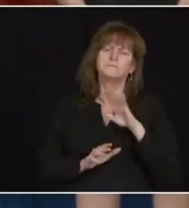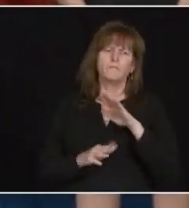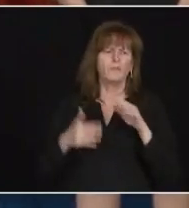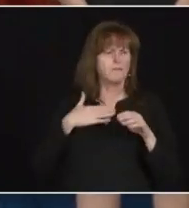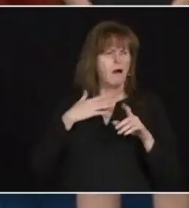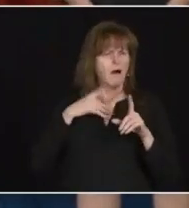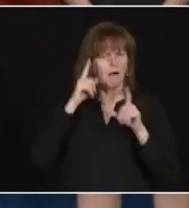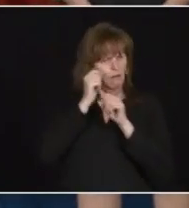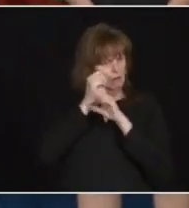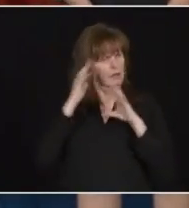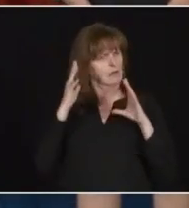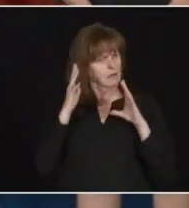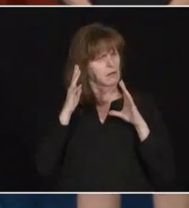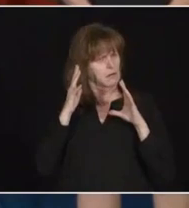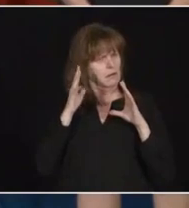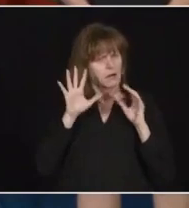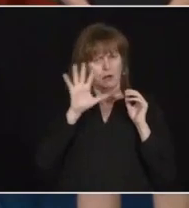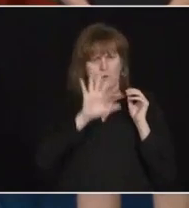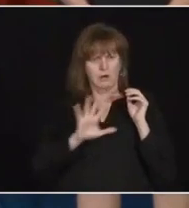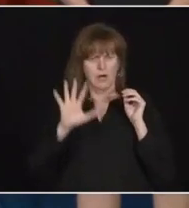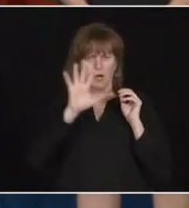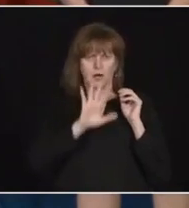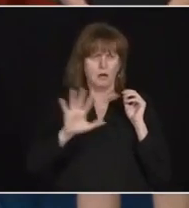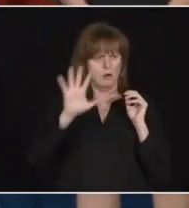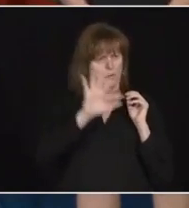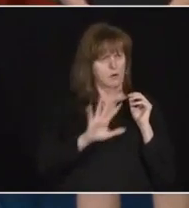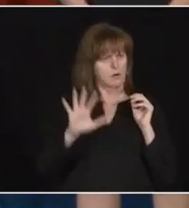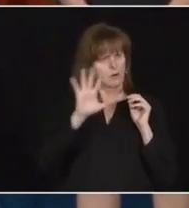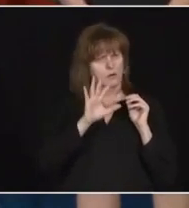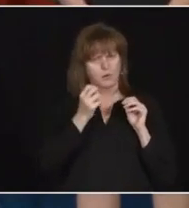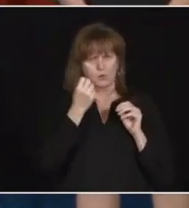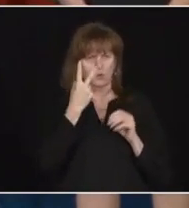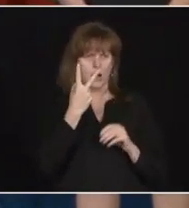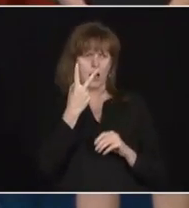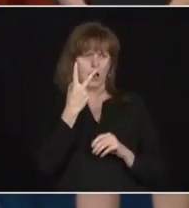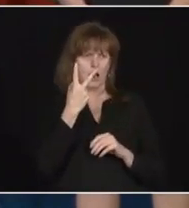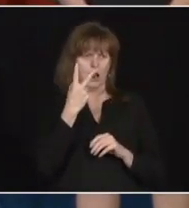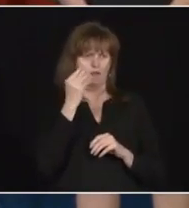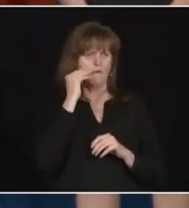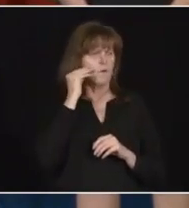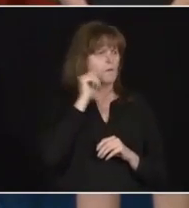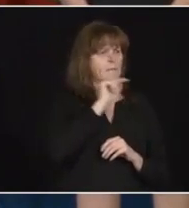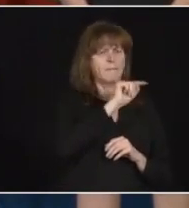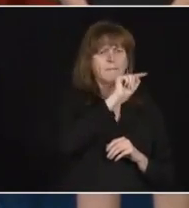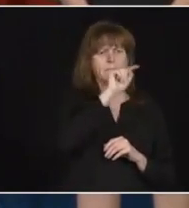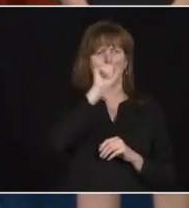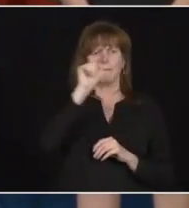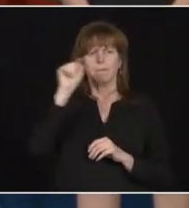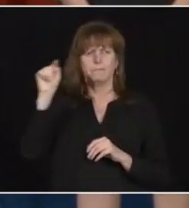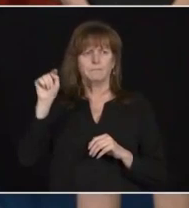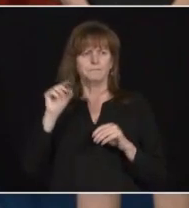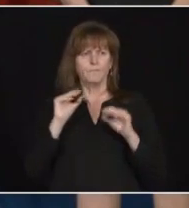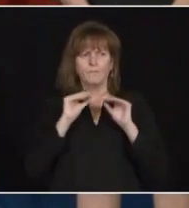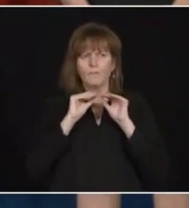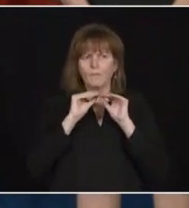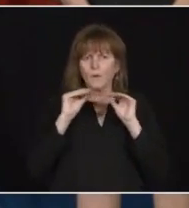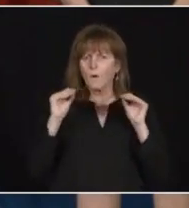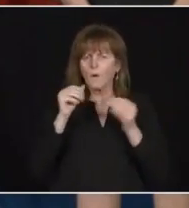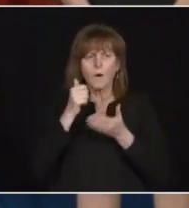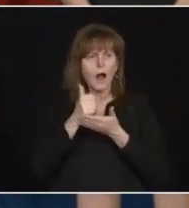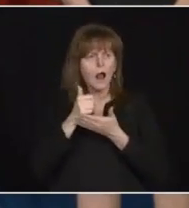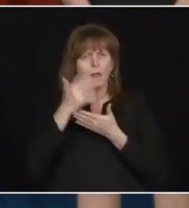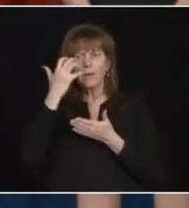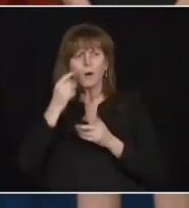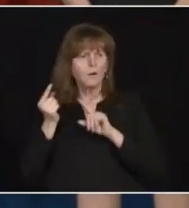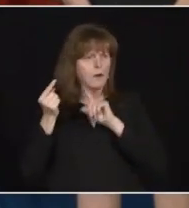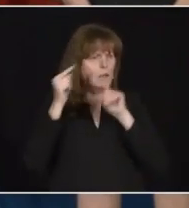dozen high-priority long-term care homes that have not yet received extra help from hospitals, extra staff, as